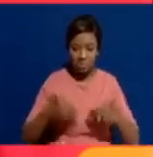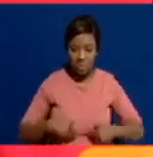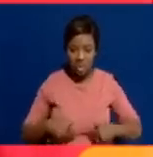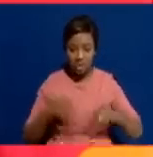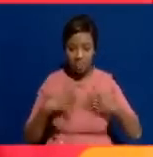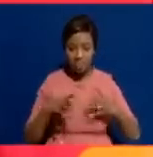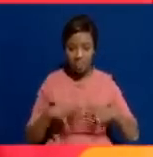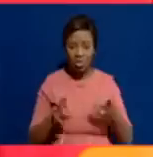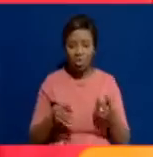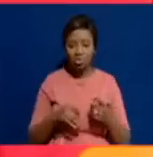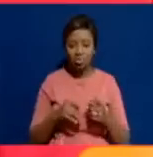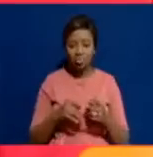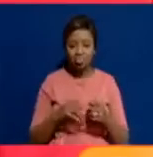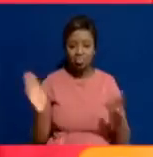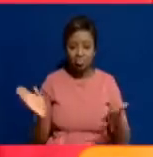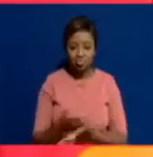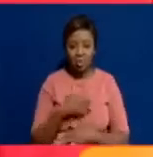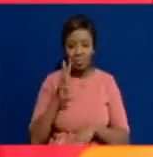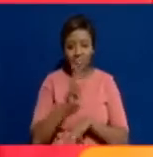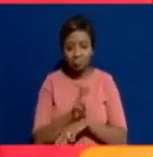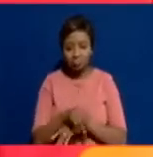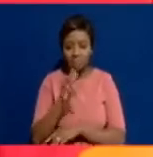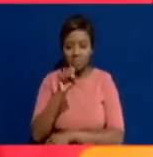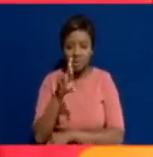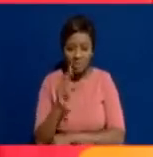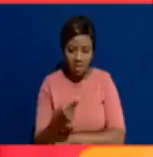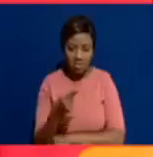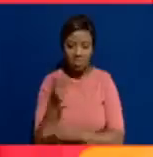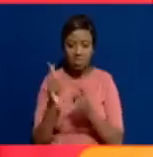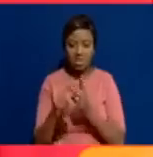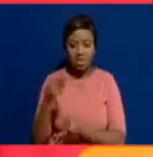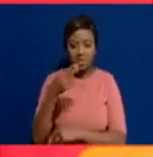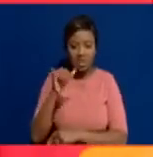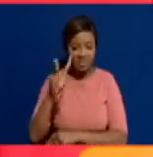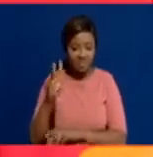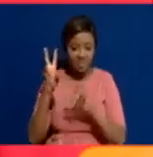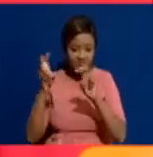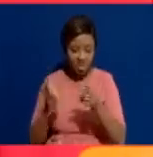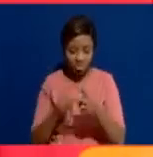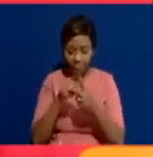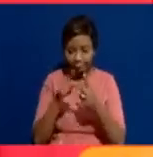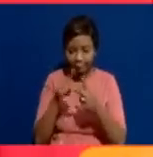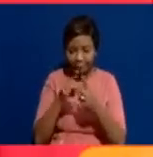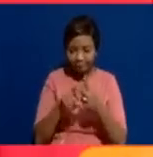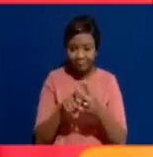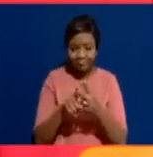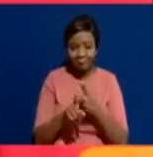against HIV and other SRH issues, which literally has,